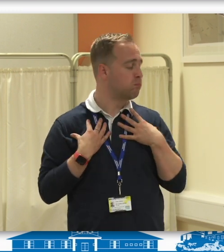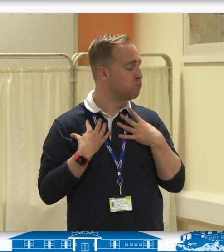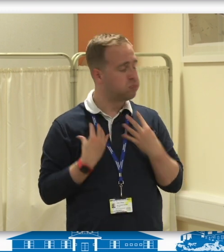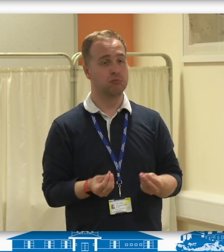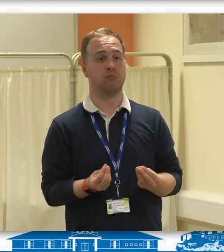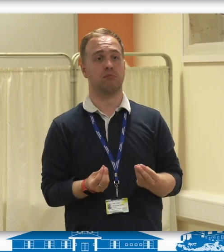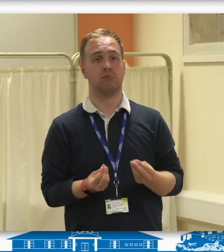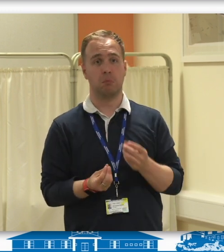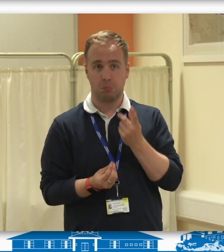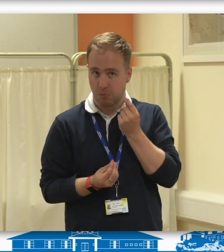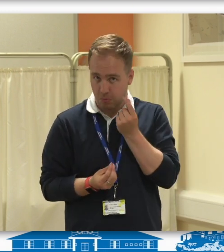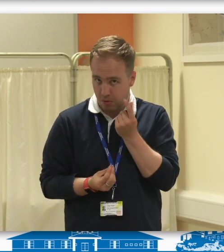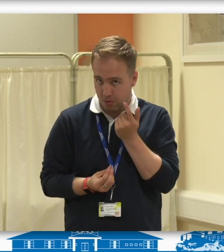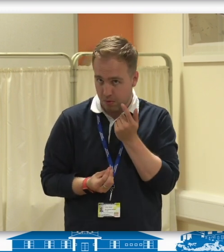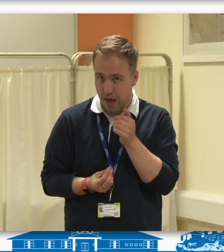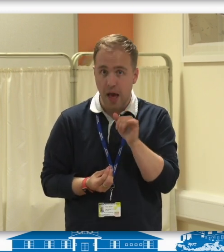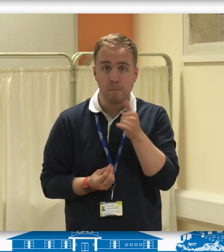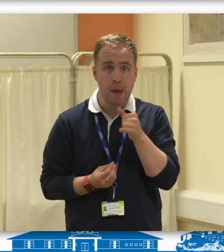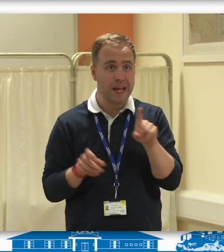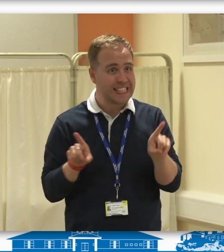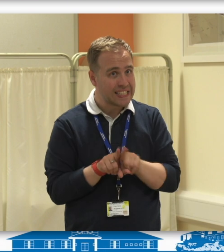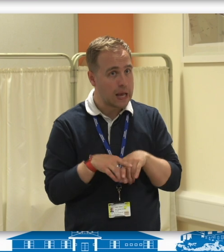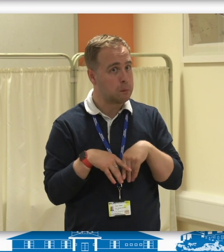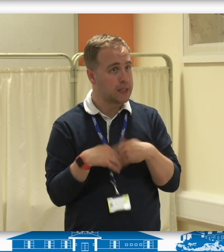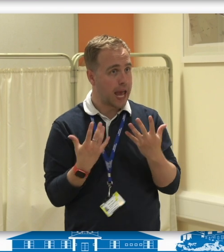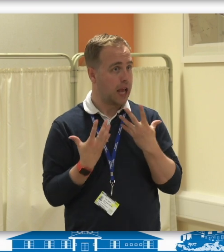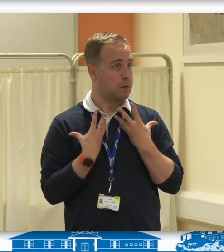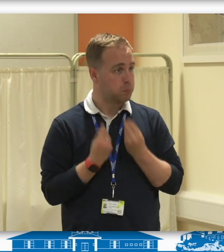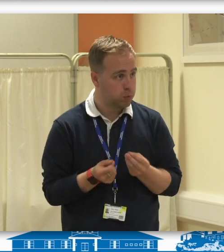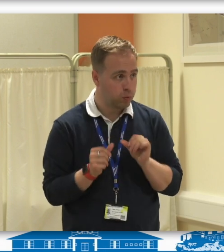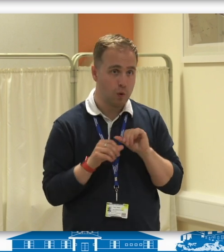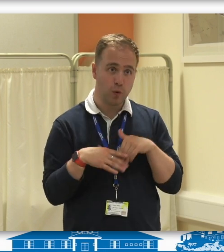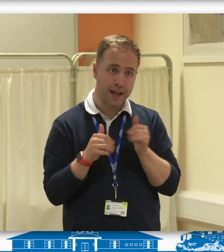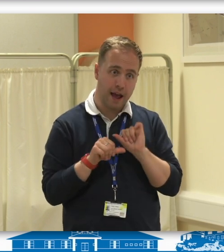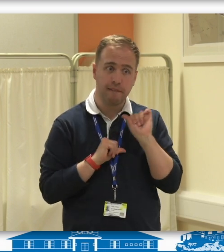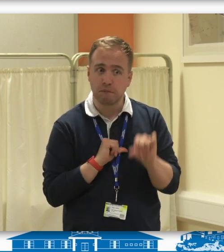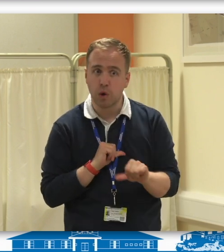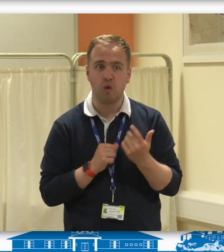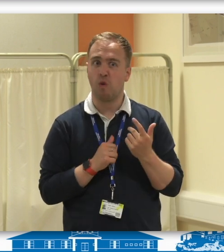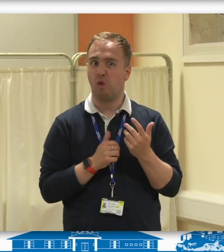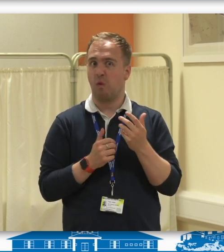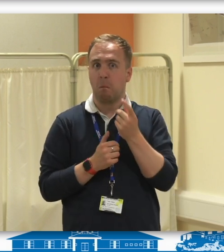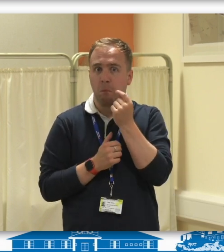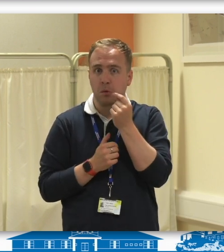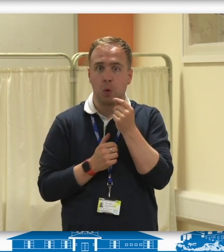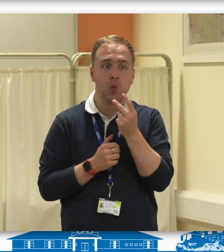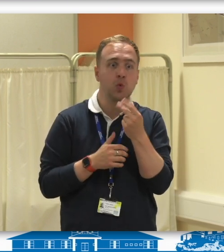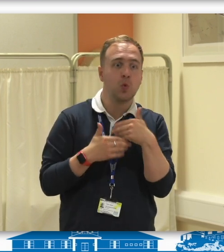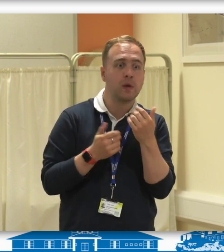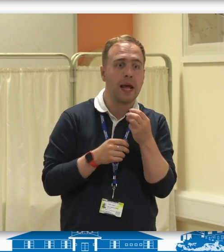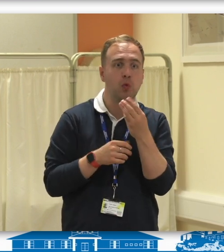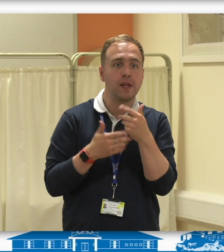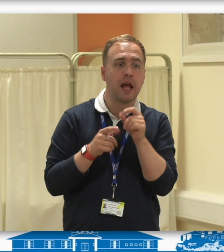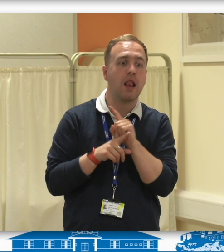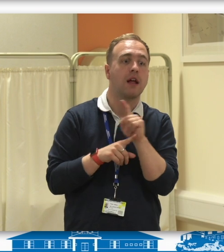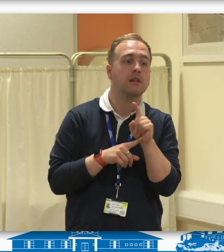malaise, which may hit that day, or it may hit the following day, or it may hit 2 or 3 days